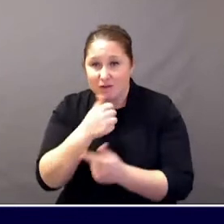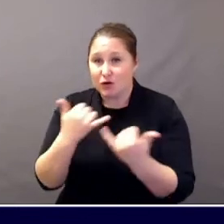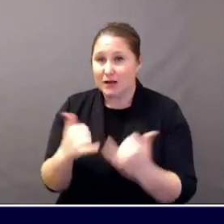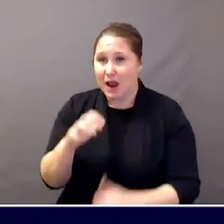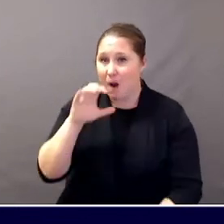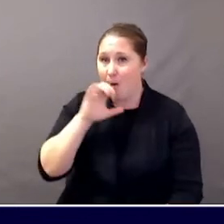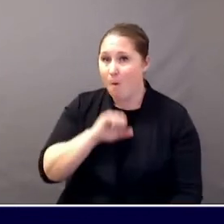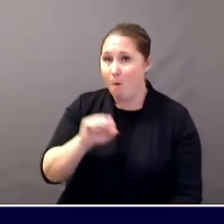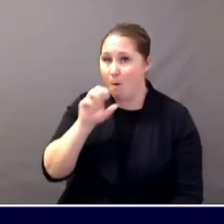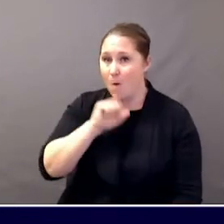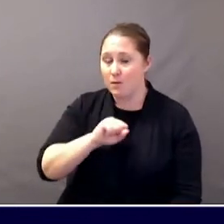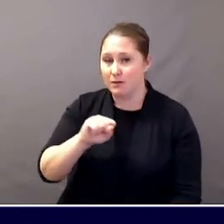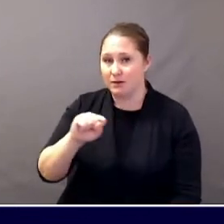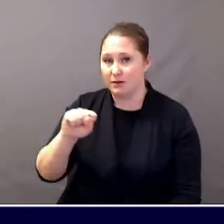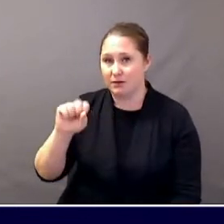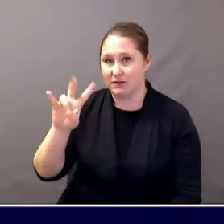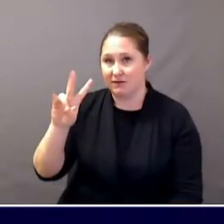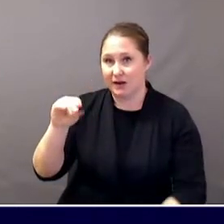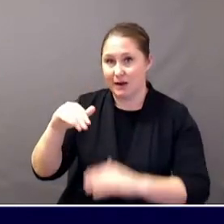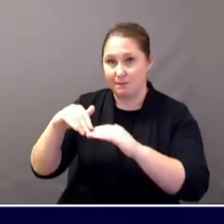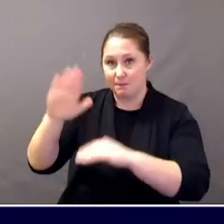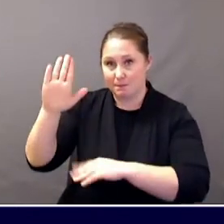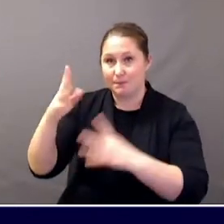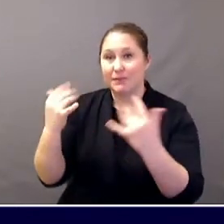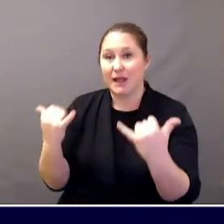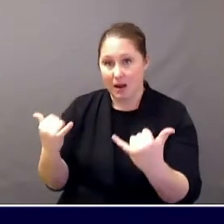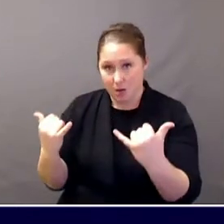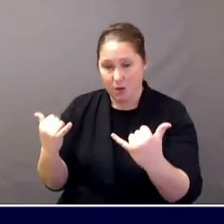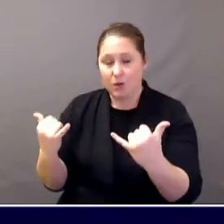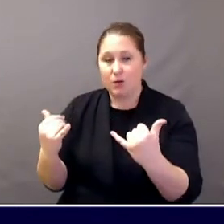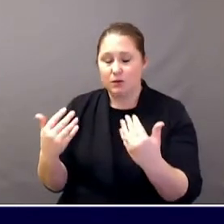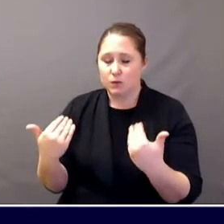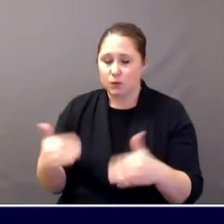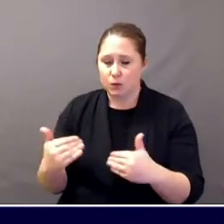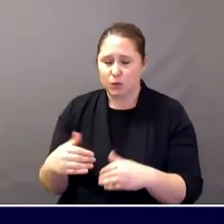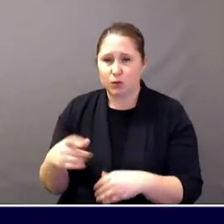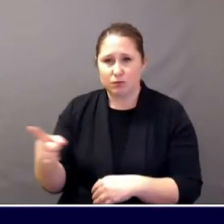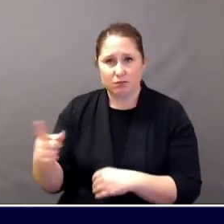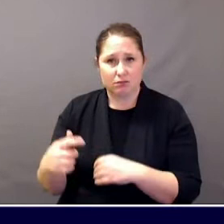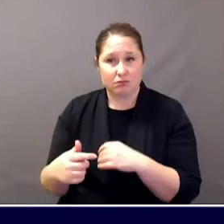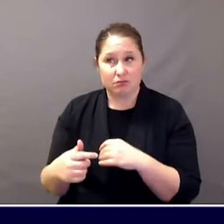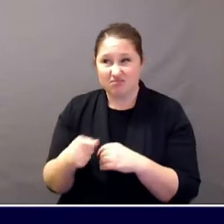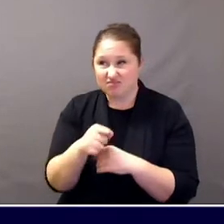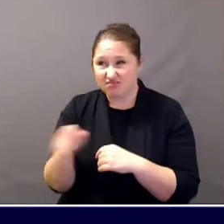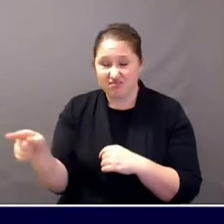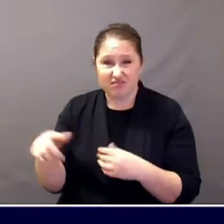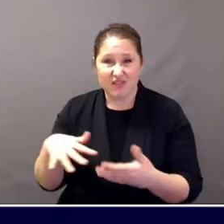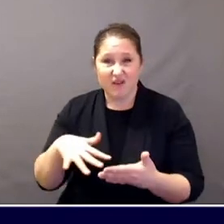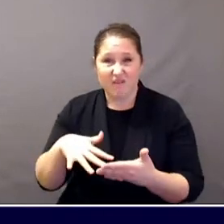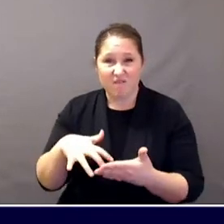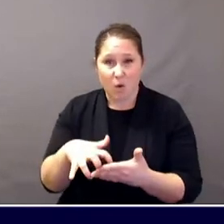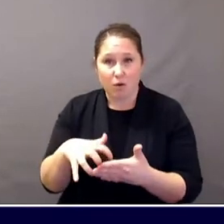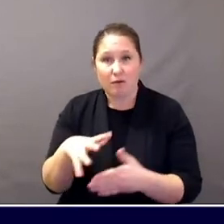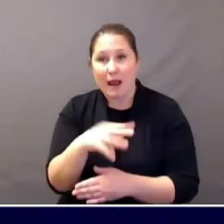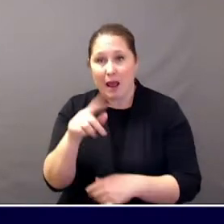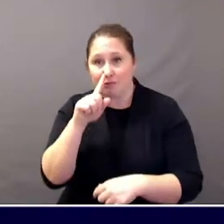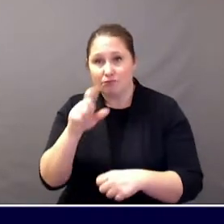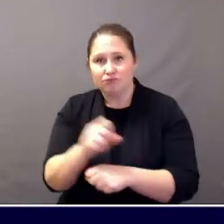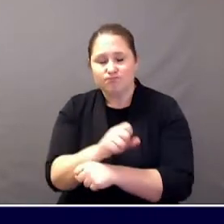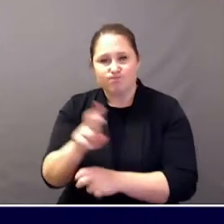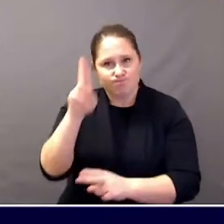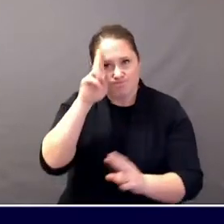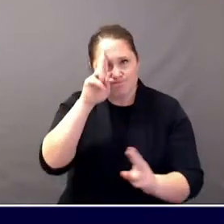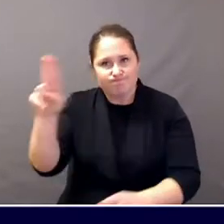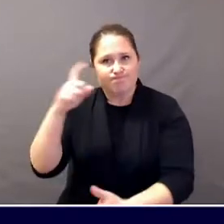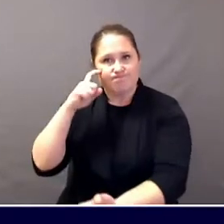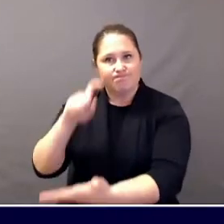group, and are not only some of the most vulnerable people, but some of the most heroic people in our state